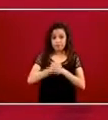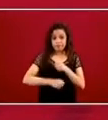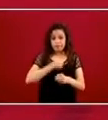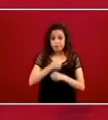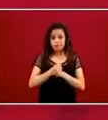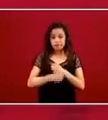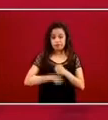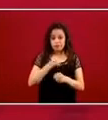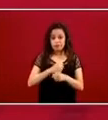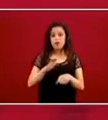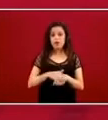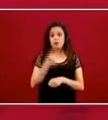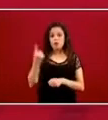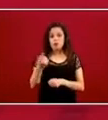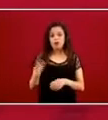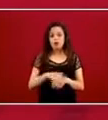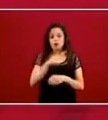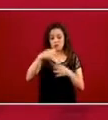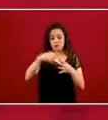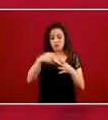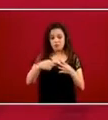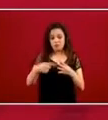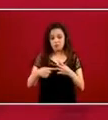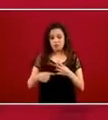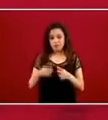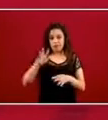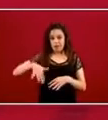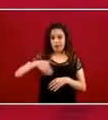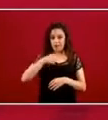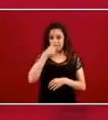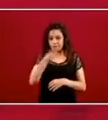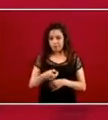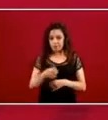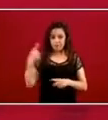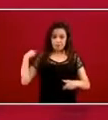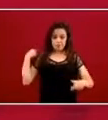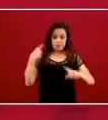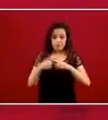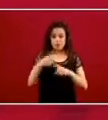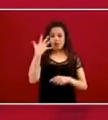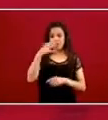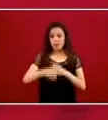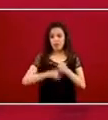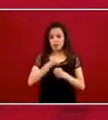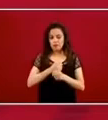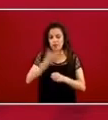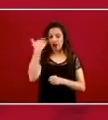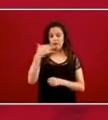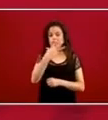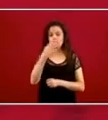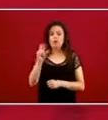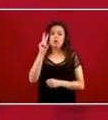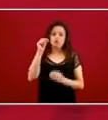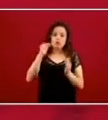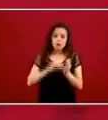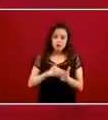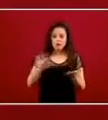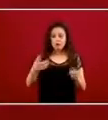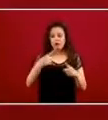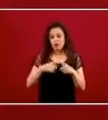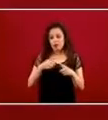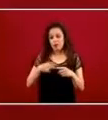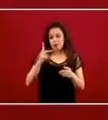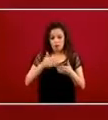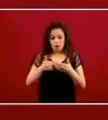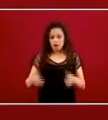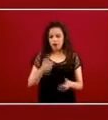in Mexico we have 600,000 people who die every year because of these conditions that we are talking